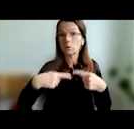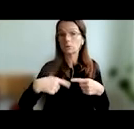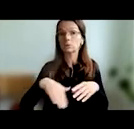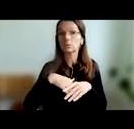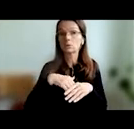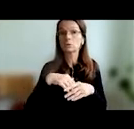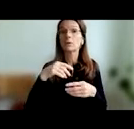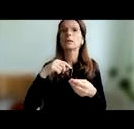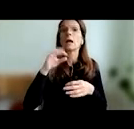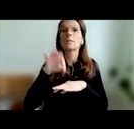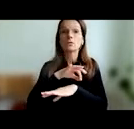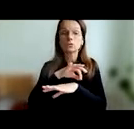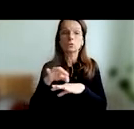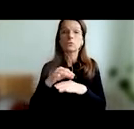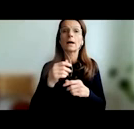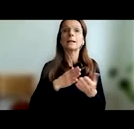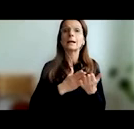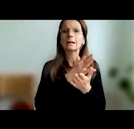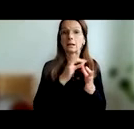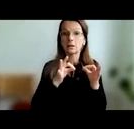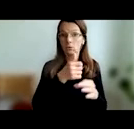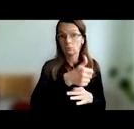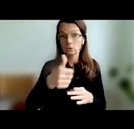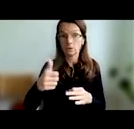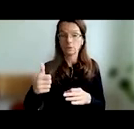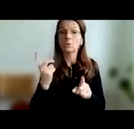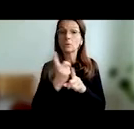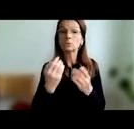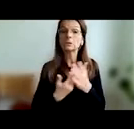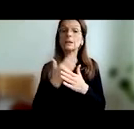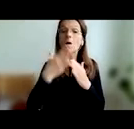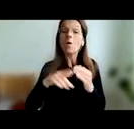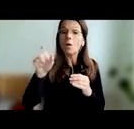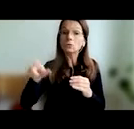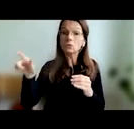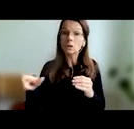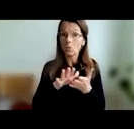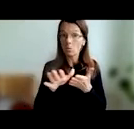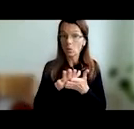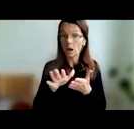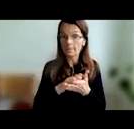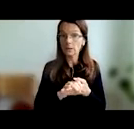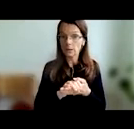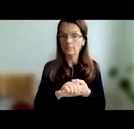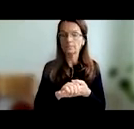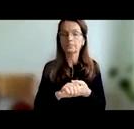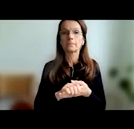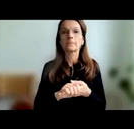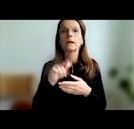strategies, training, active employment policy, career planning of individuals, and